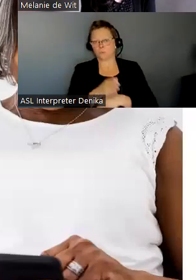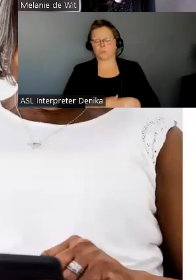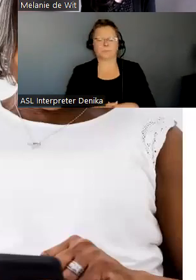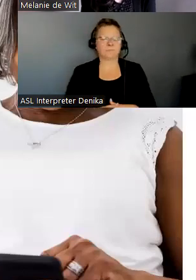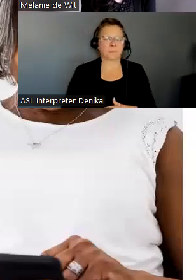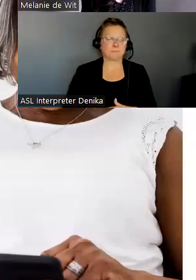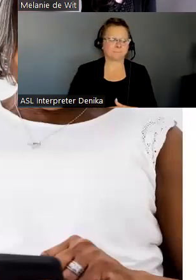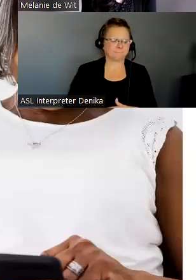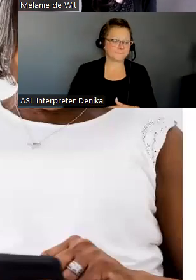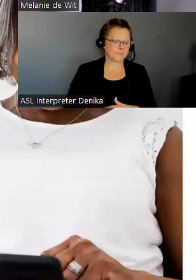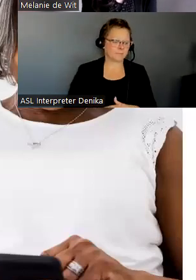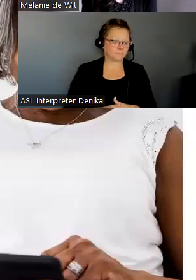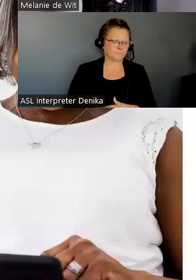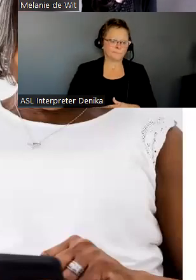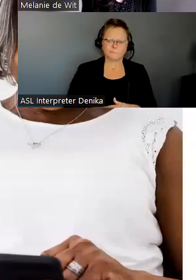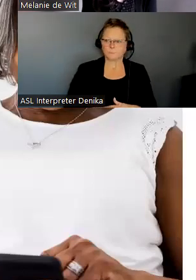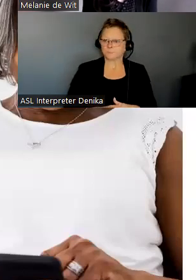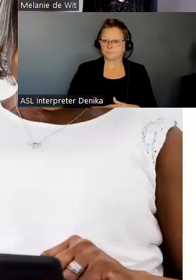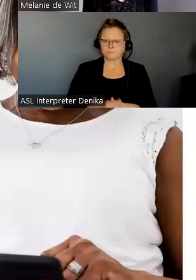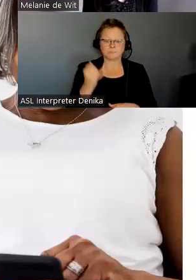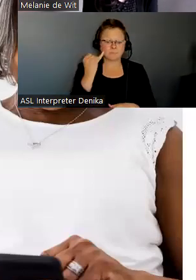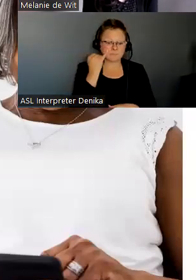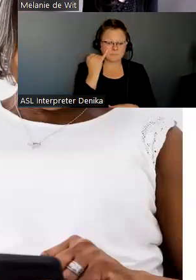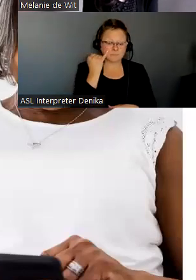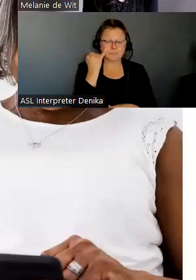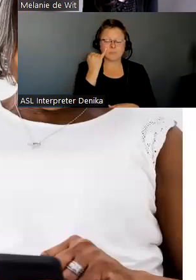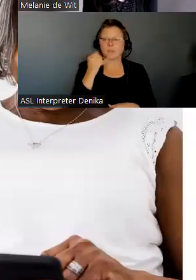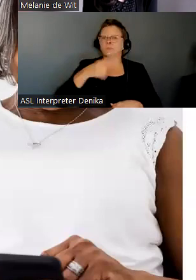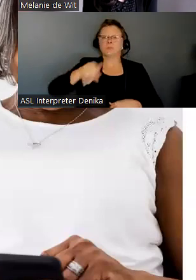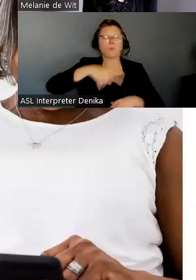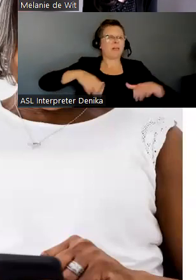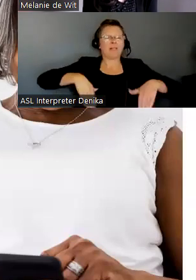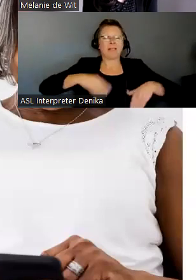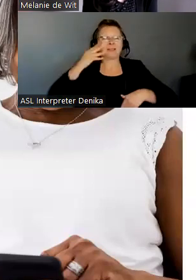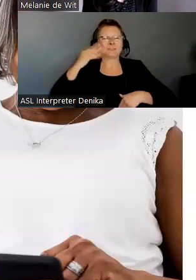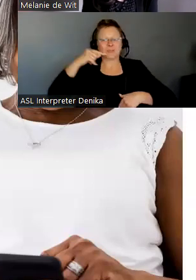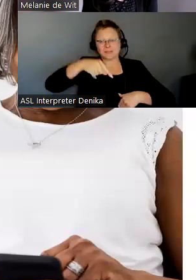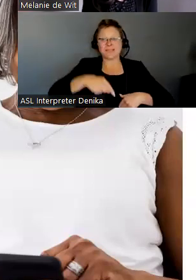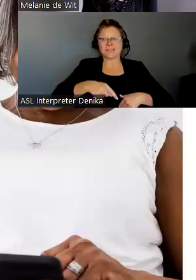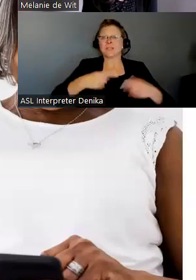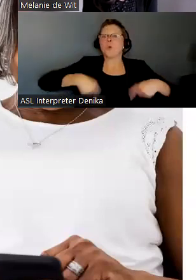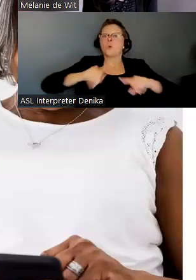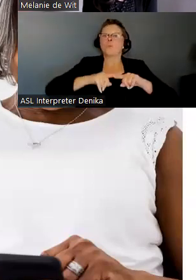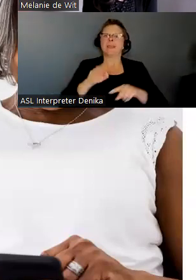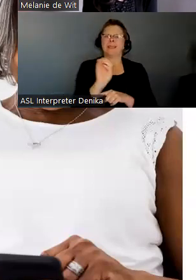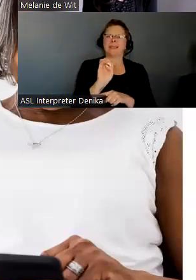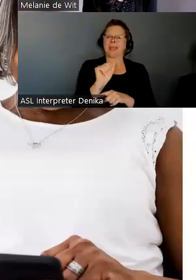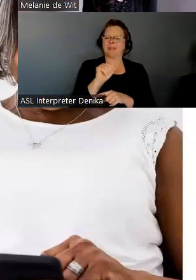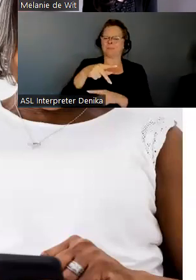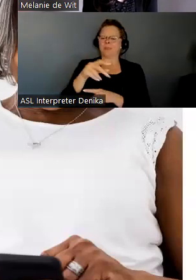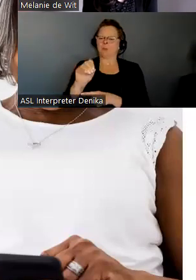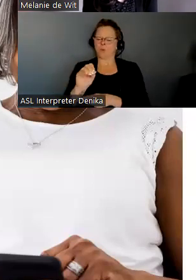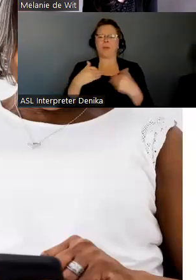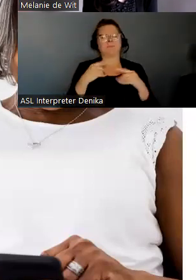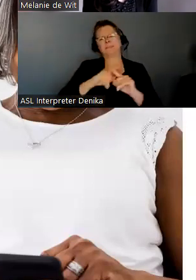Just quickly, for those who haven't been to our sessions in the past, Elder Abuse Prevention Ontario hosts many webinars and